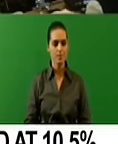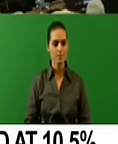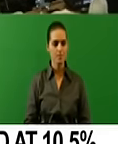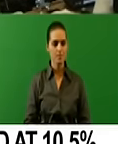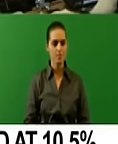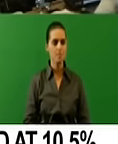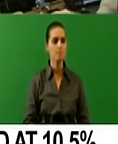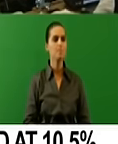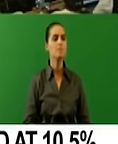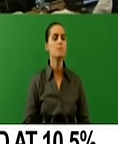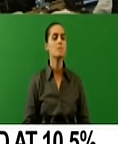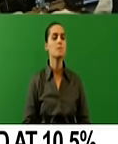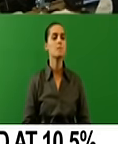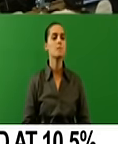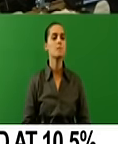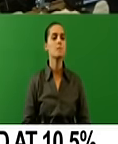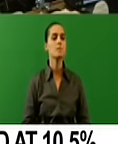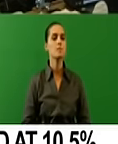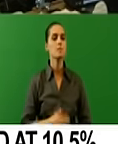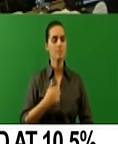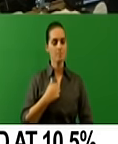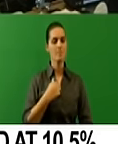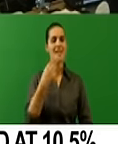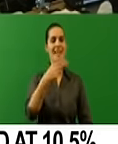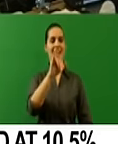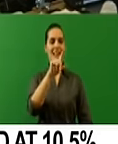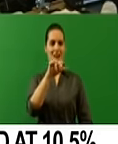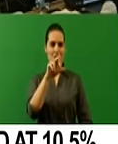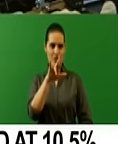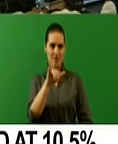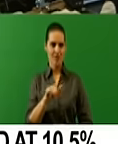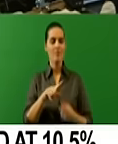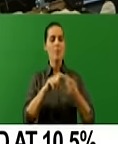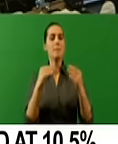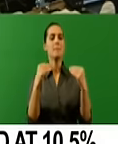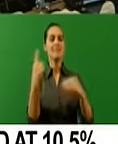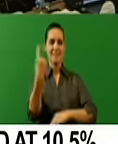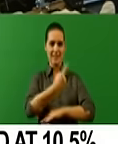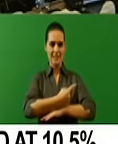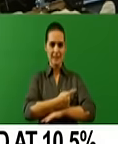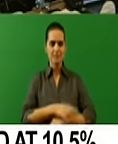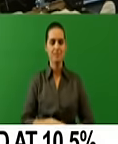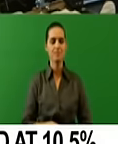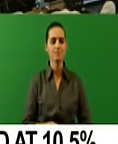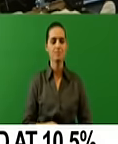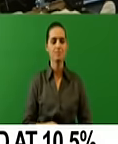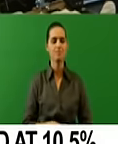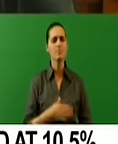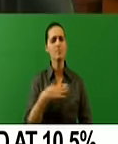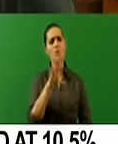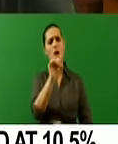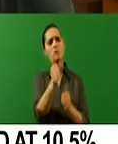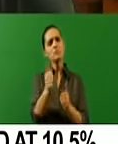Hillary? Hillary Jaffe, Business Day, I forgot to say last time. Governor, when last was the